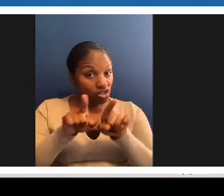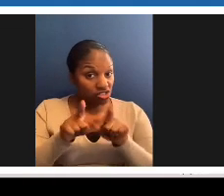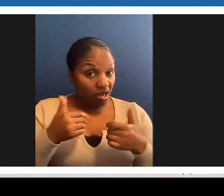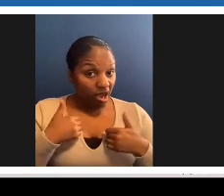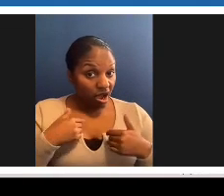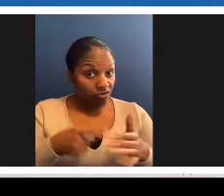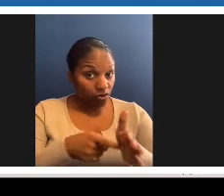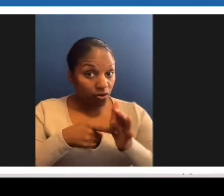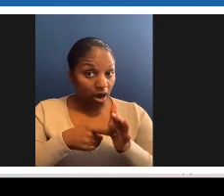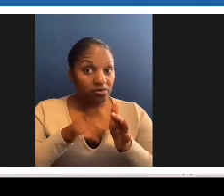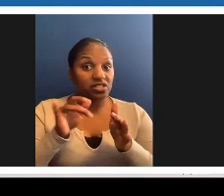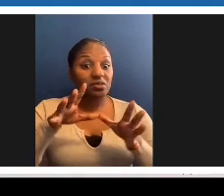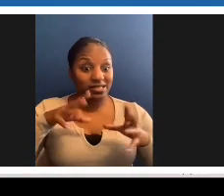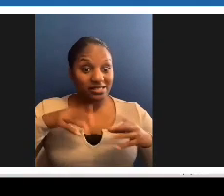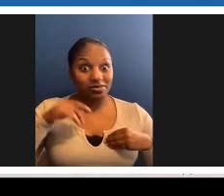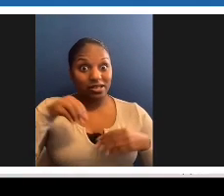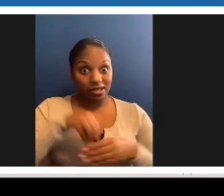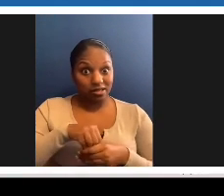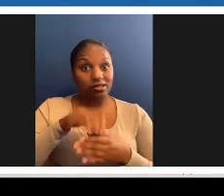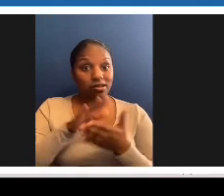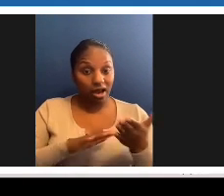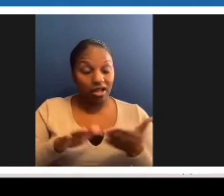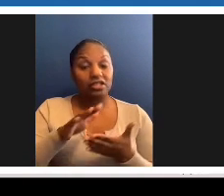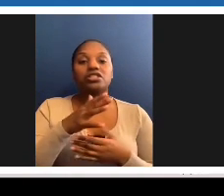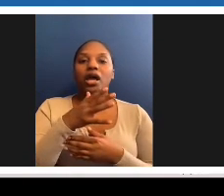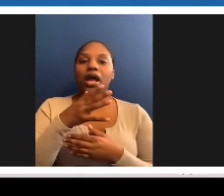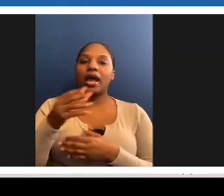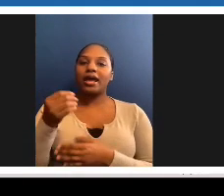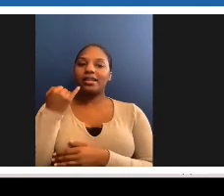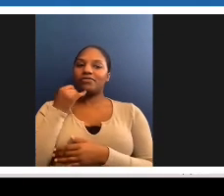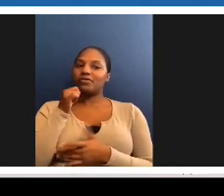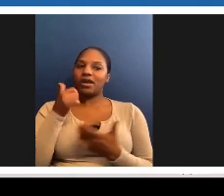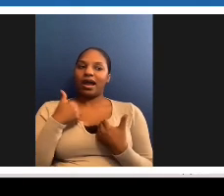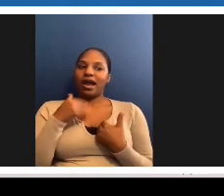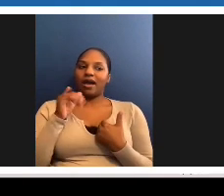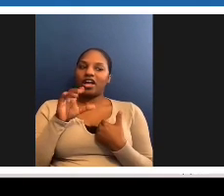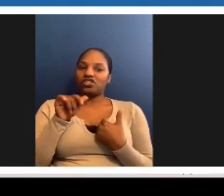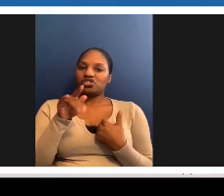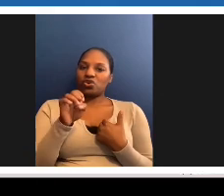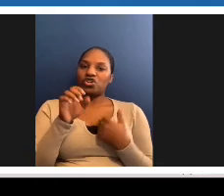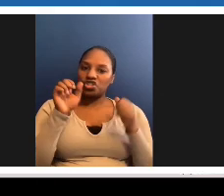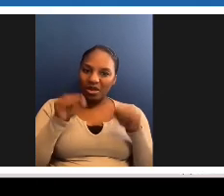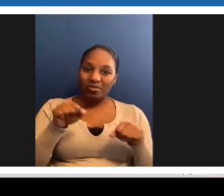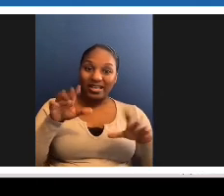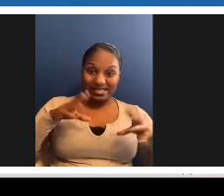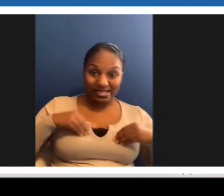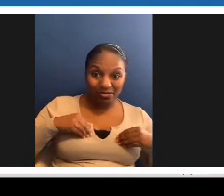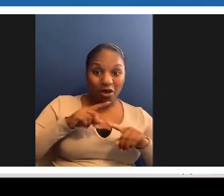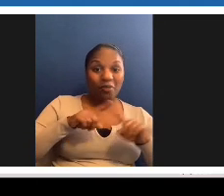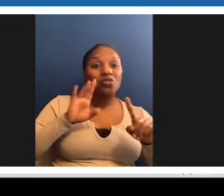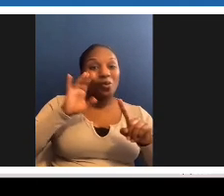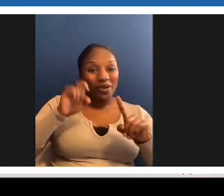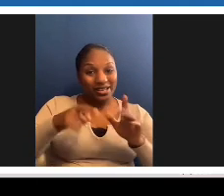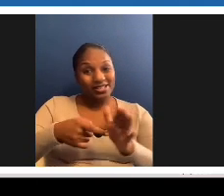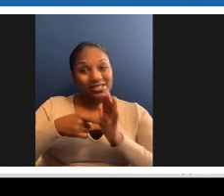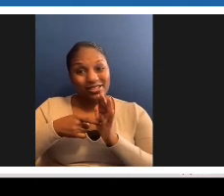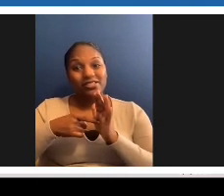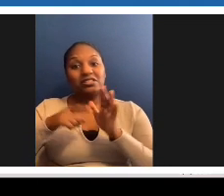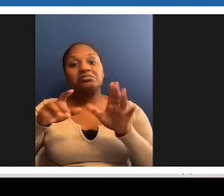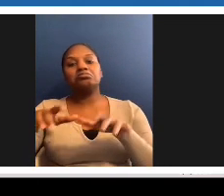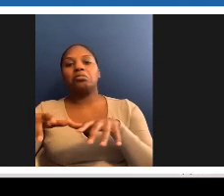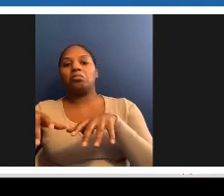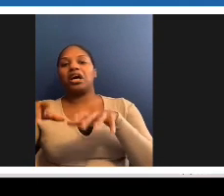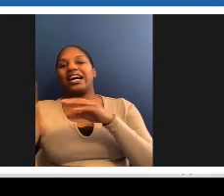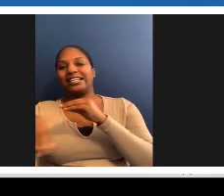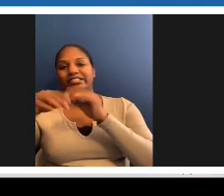in some of the colleges. And if even if you don't have this score, you may be accepted, but you may be required to take some remedial classes